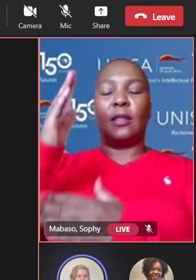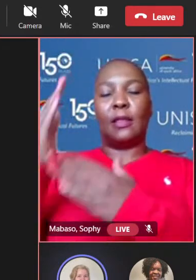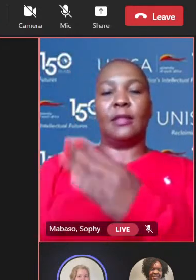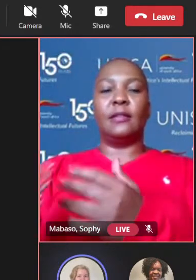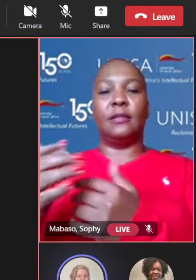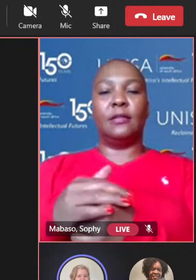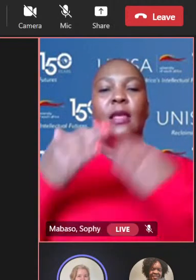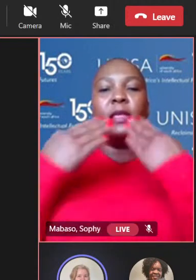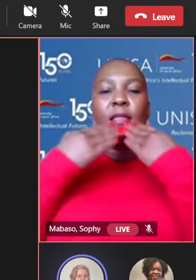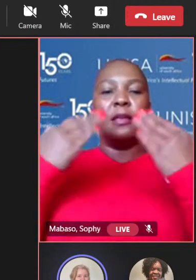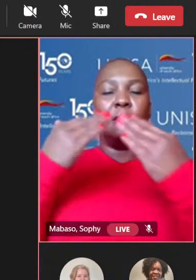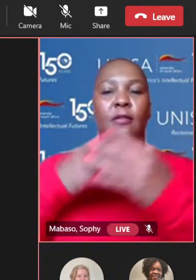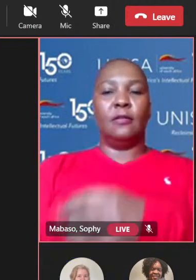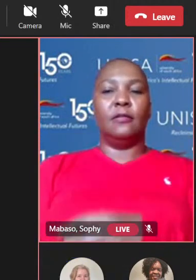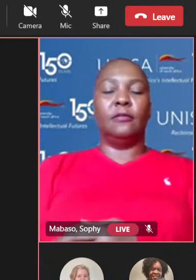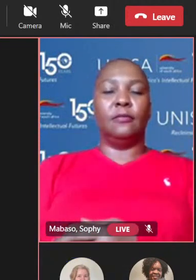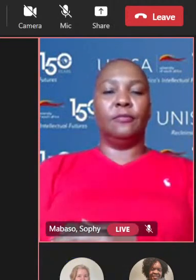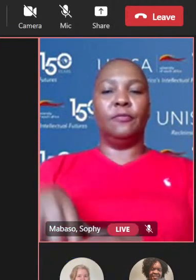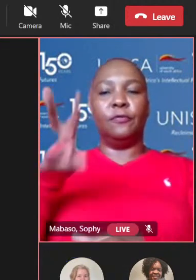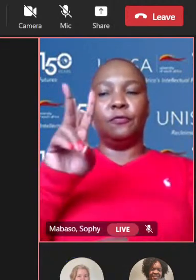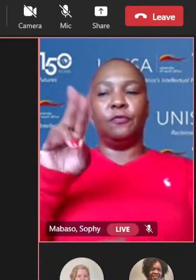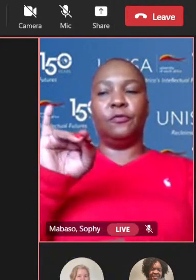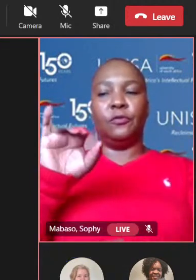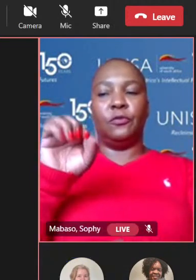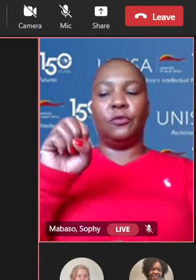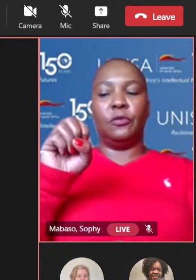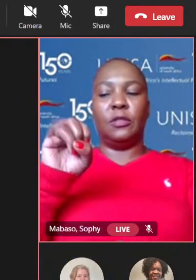you, Vusumuzi.